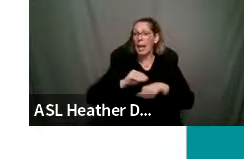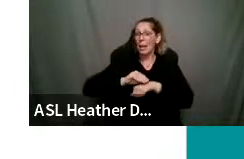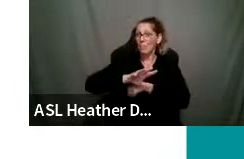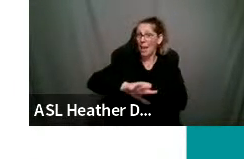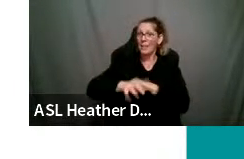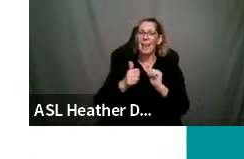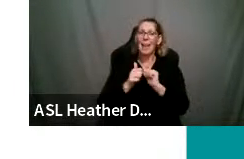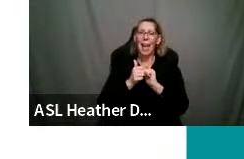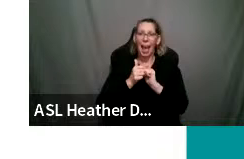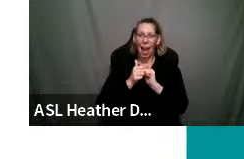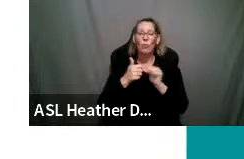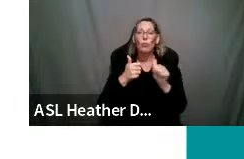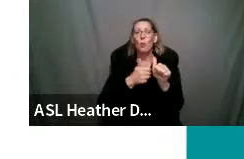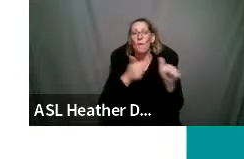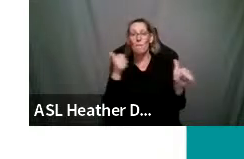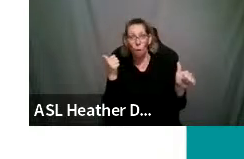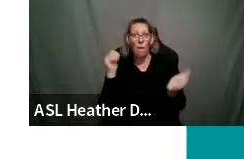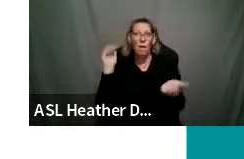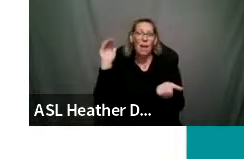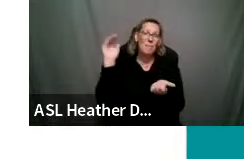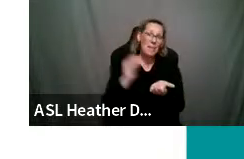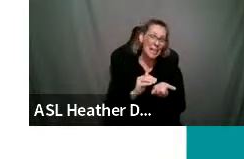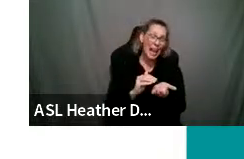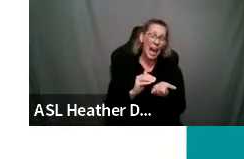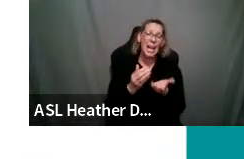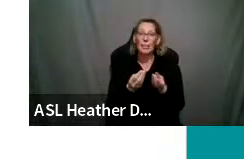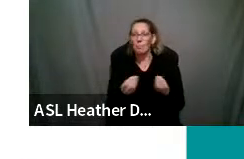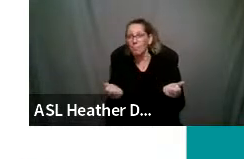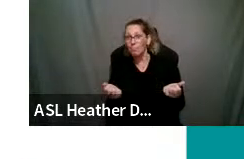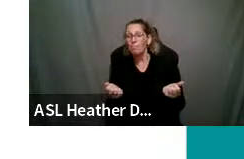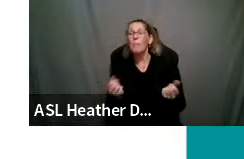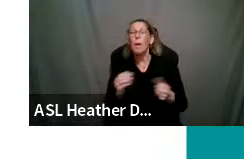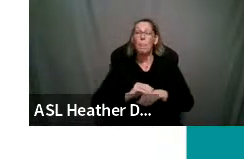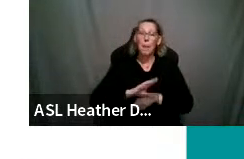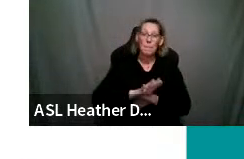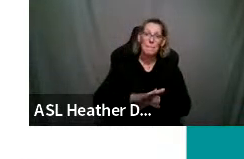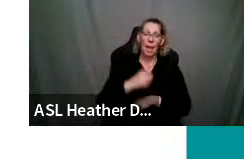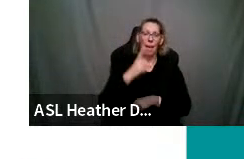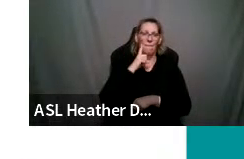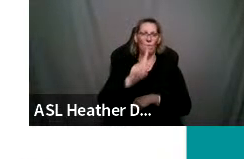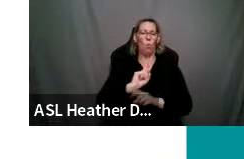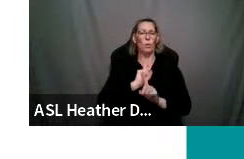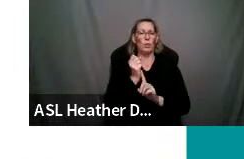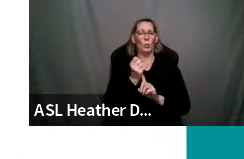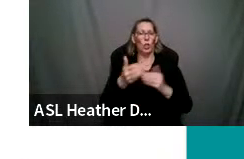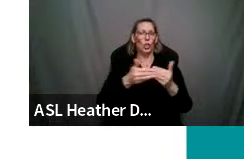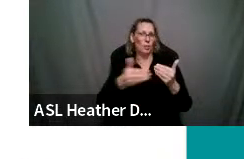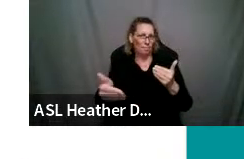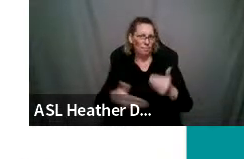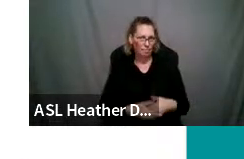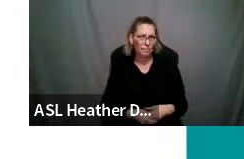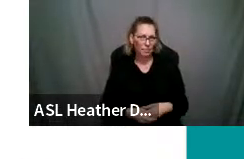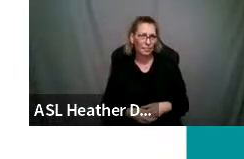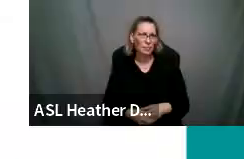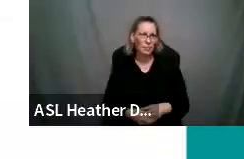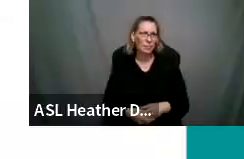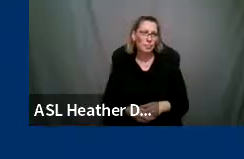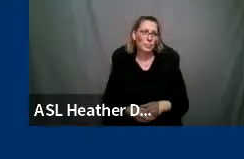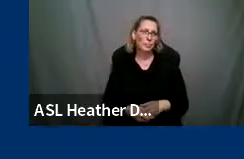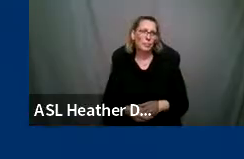avoid, minimize, and mitigate those impacts with the changes in conditions that had occurred. Next slide.